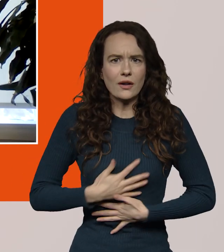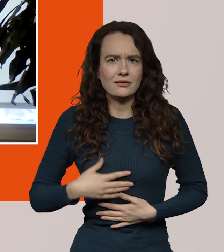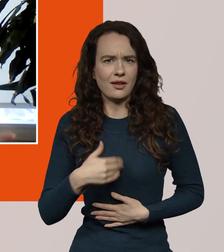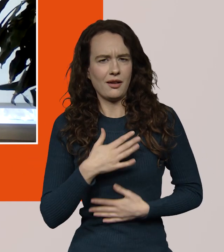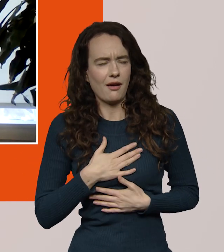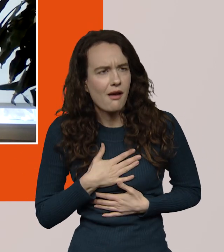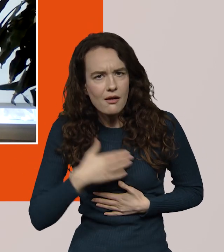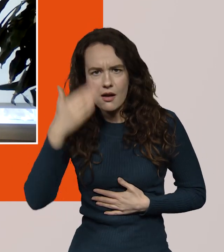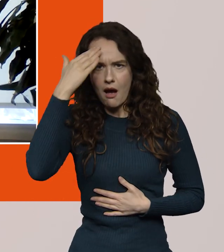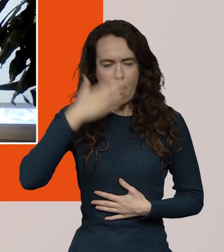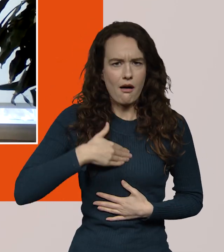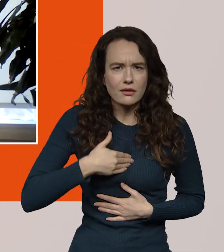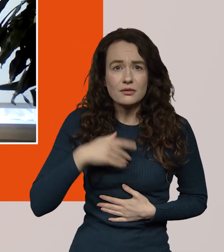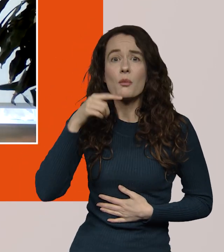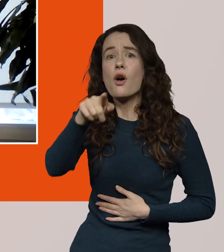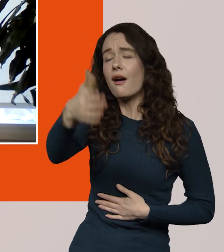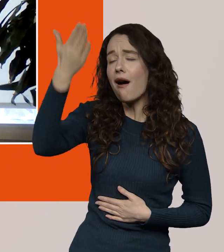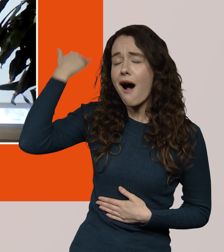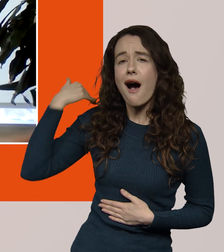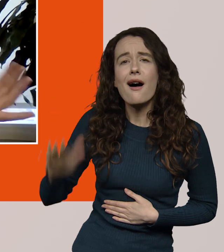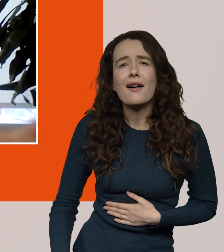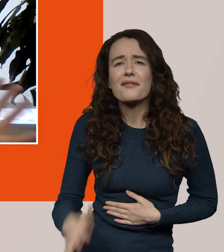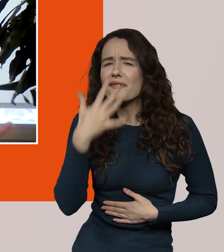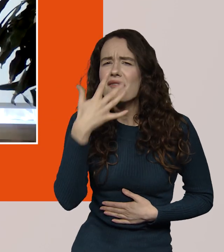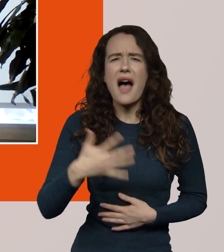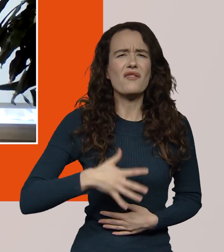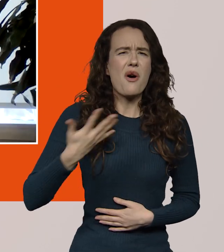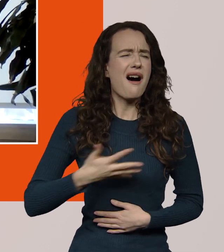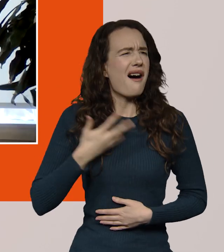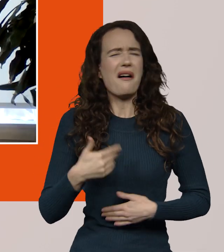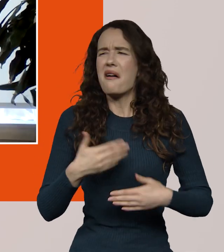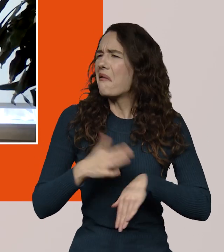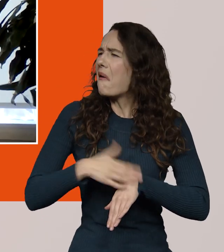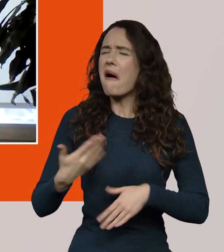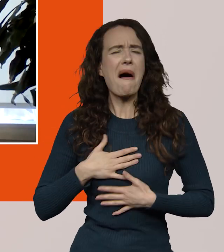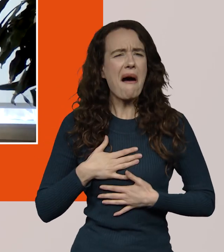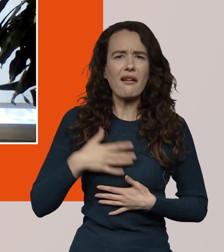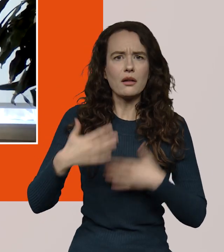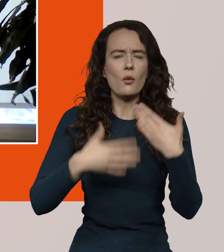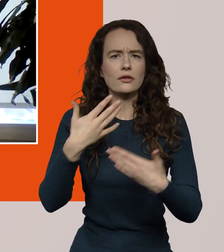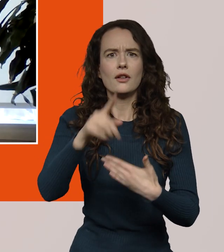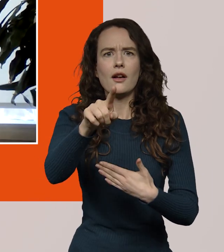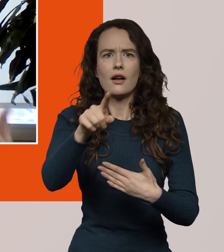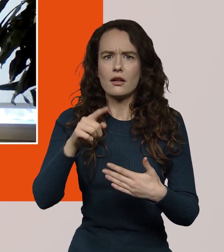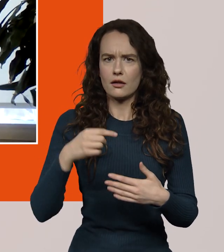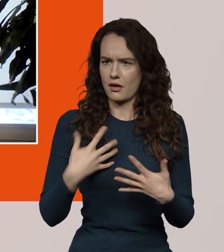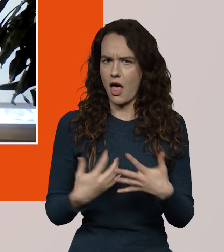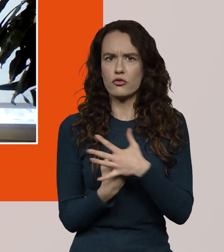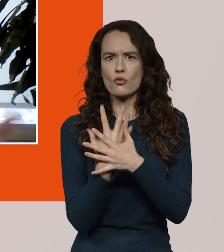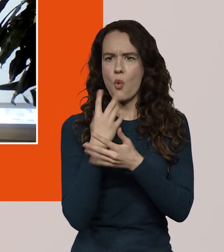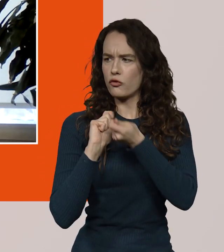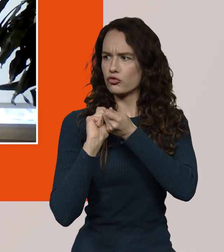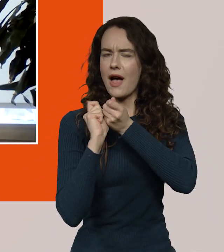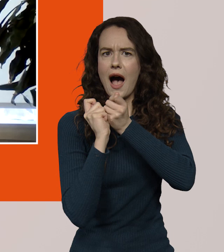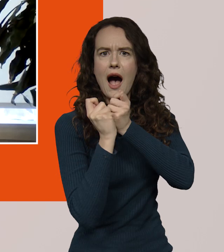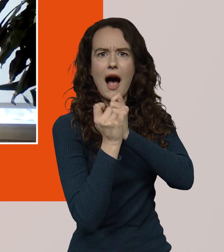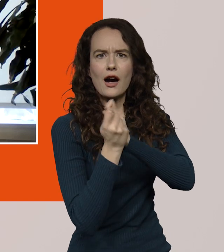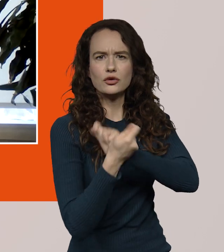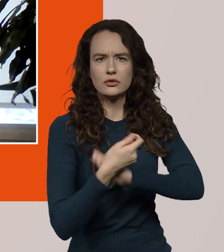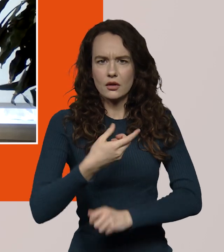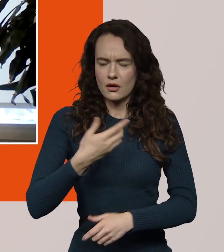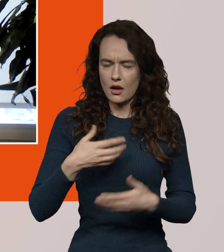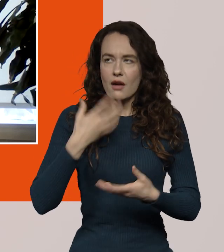heads? Something that upset you when you were 5 years old probably doesn't make you feel as bad anymore, because as we grow and change, we learn